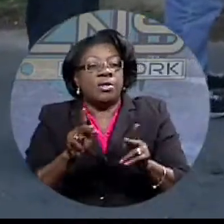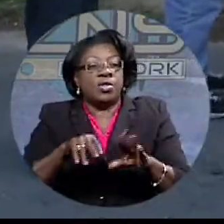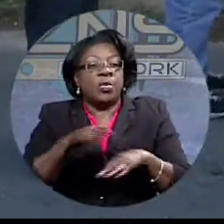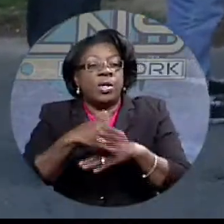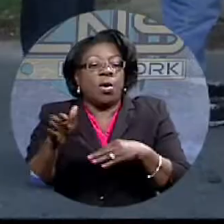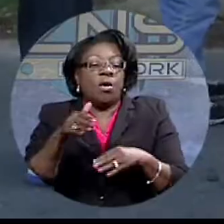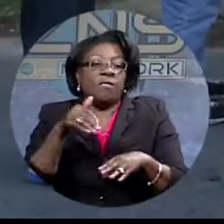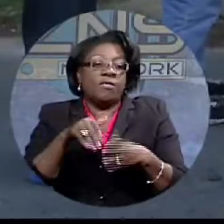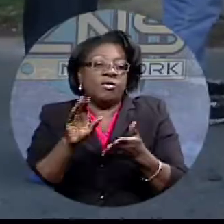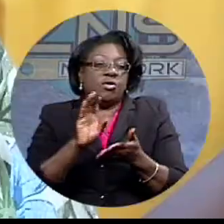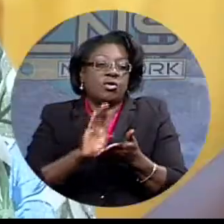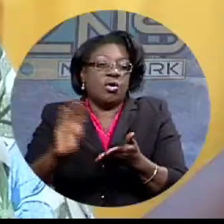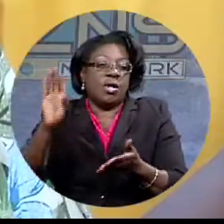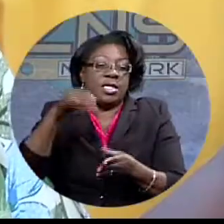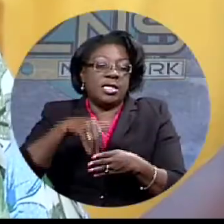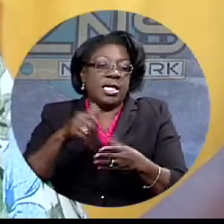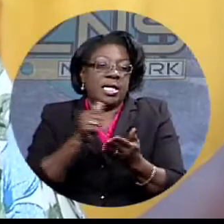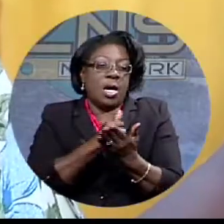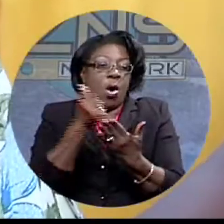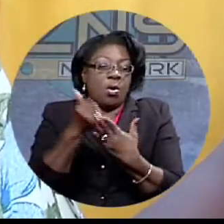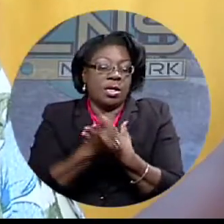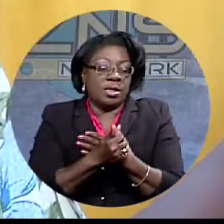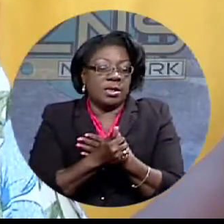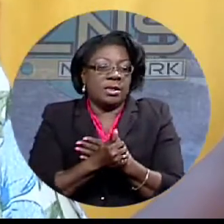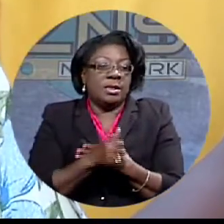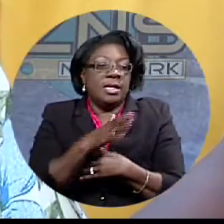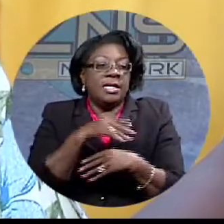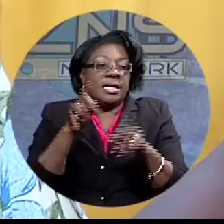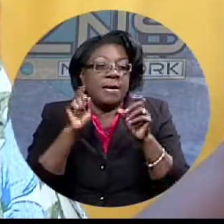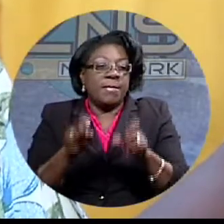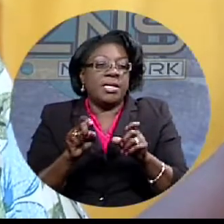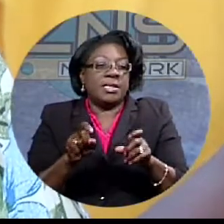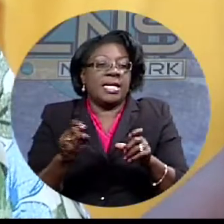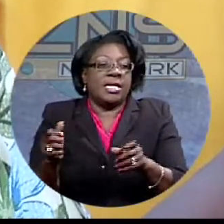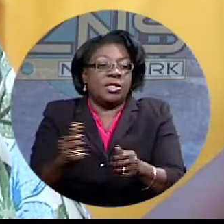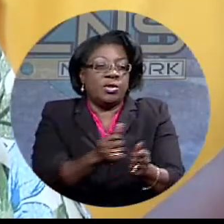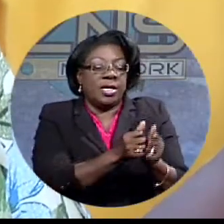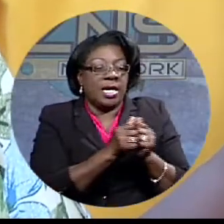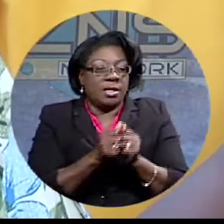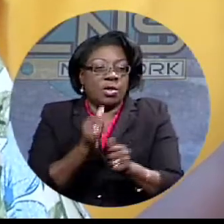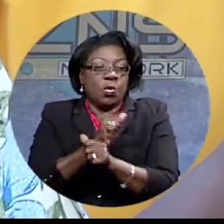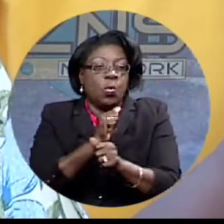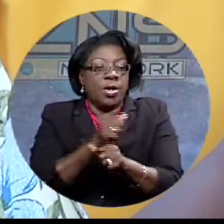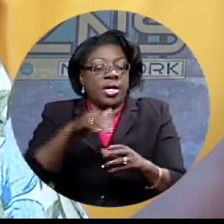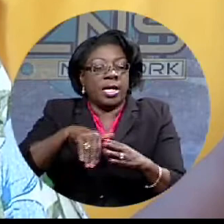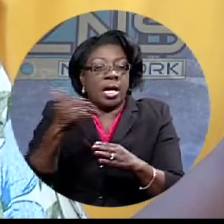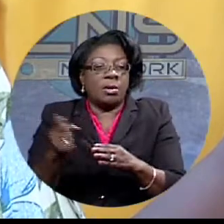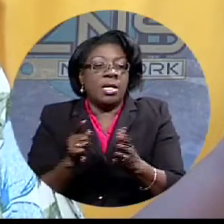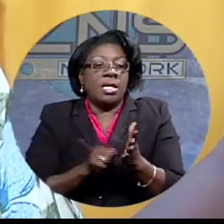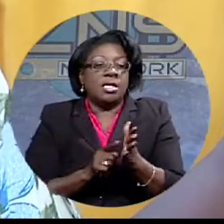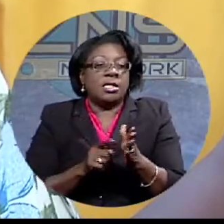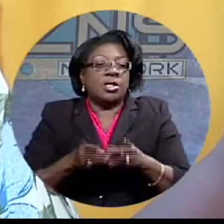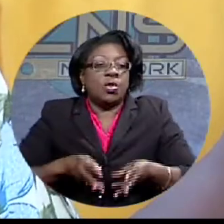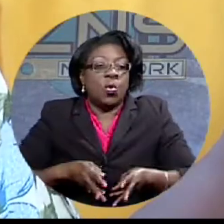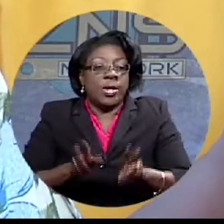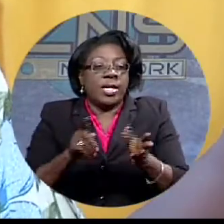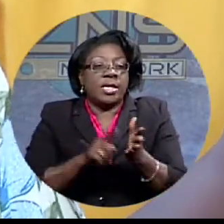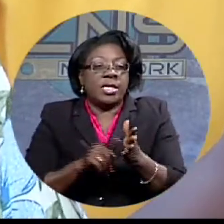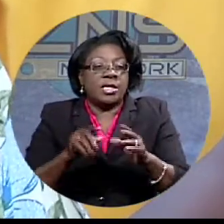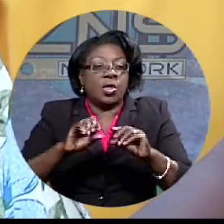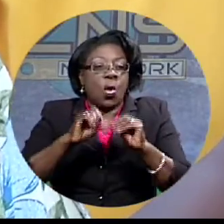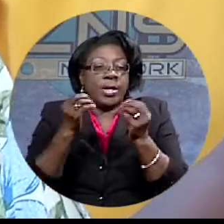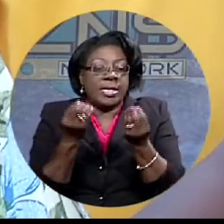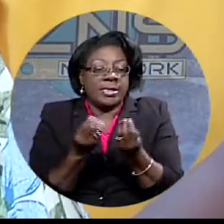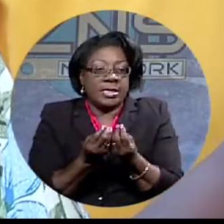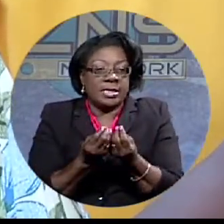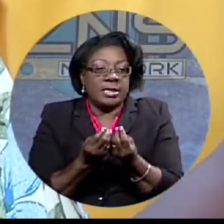I really want to see, and I spoke to the president about this, that they must get together, work it out. There's no way that this organization, 60